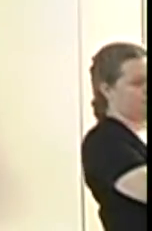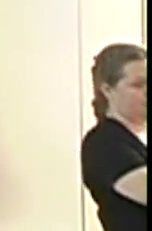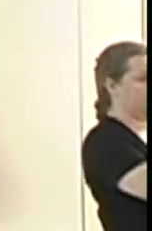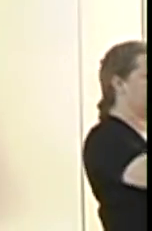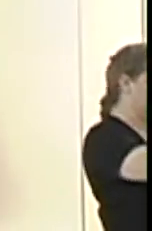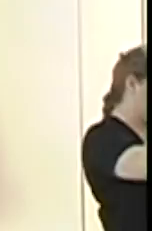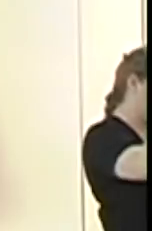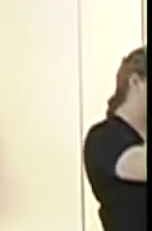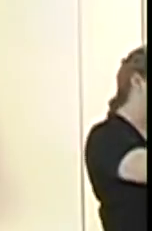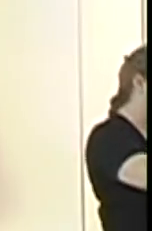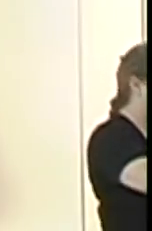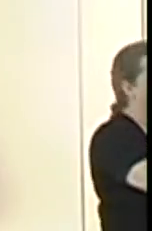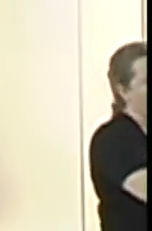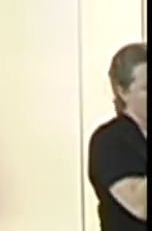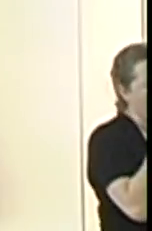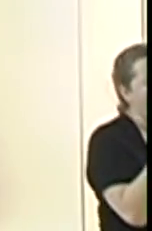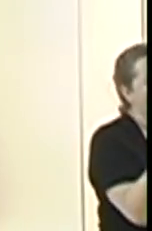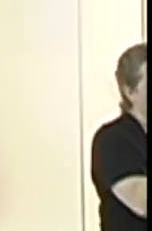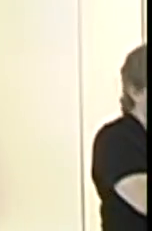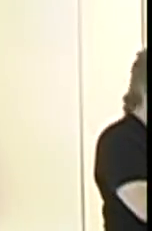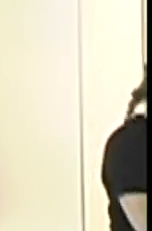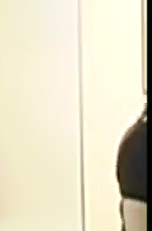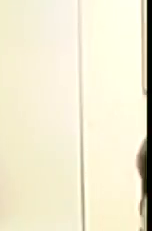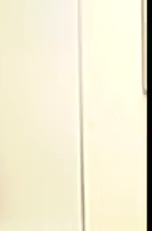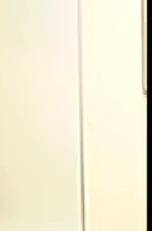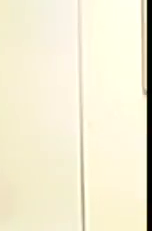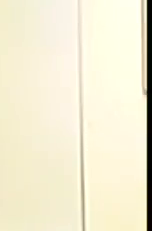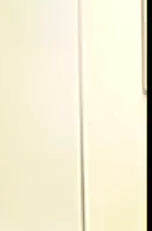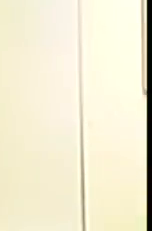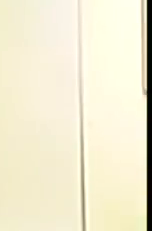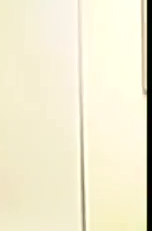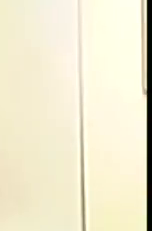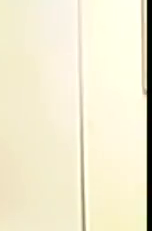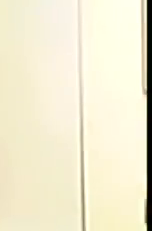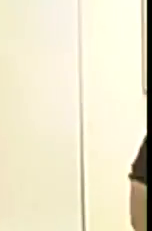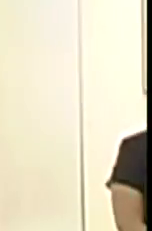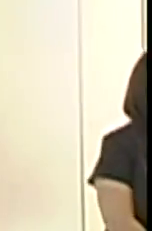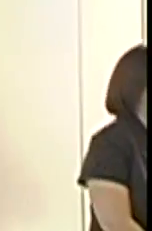and then there are other errors in there too, handshake, but those aren't.